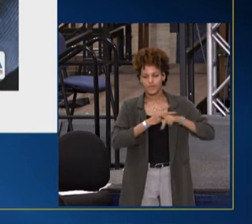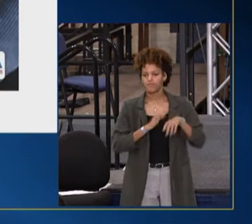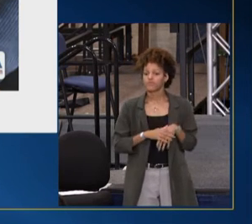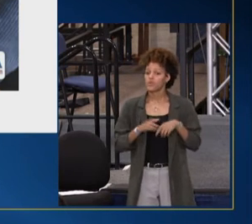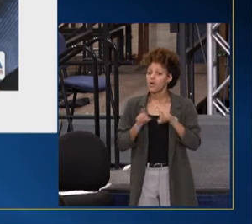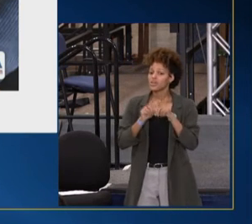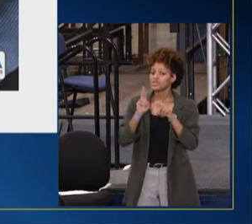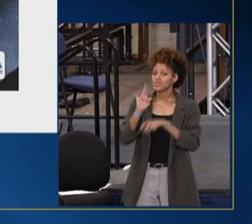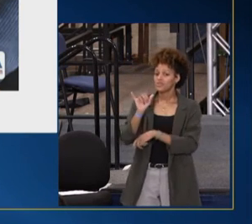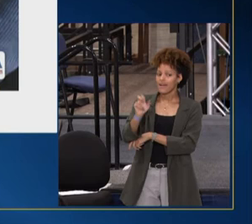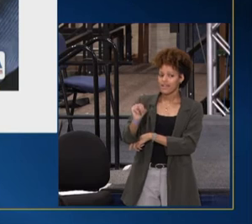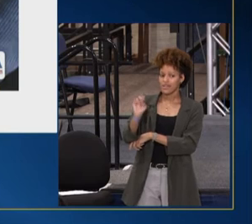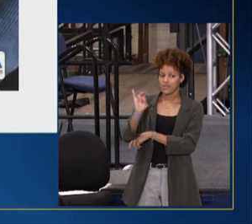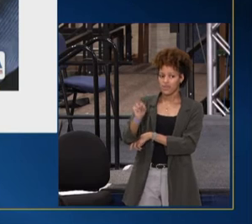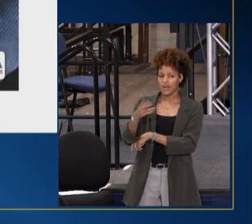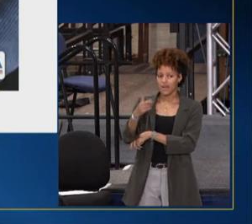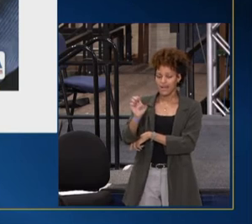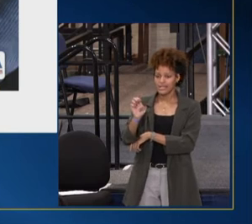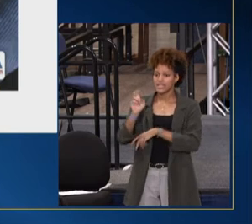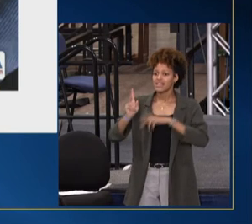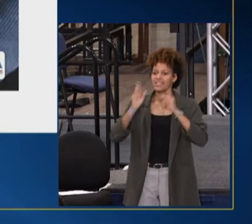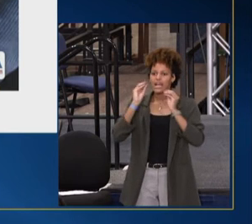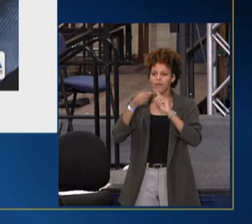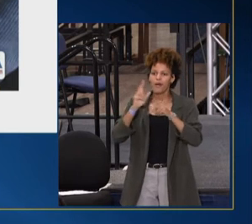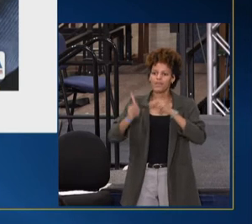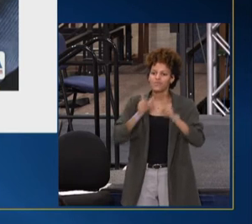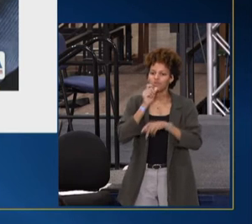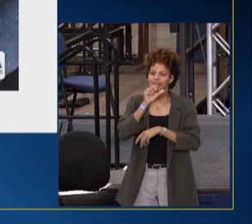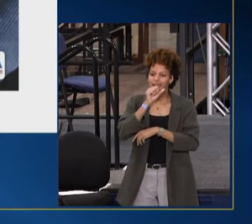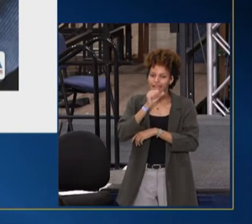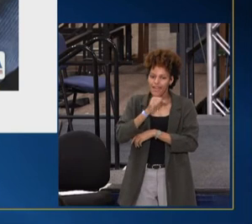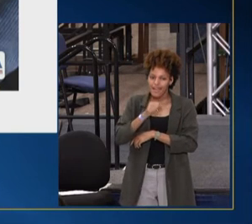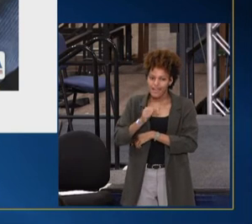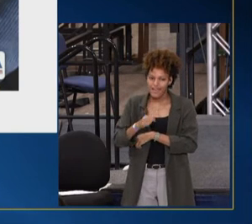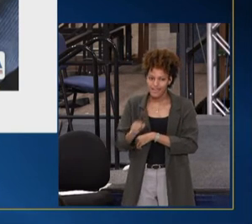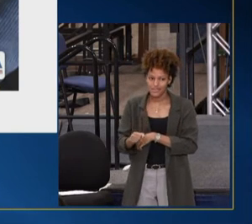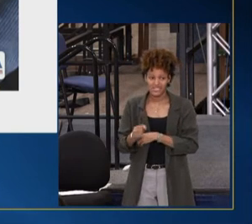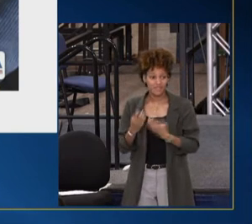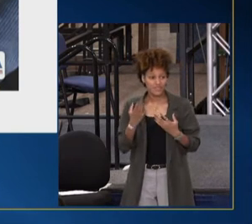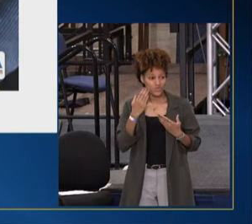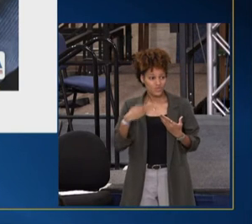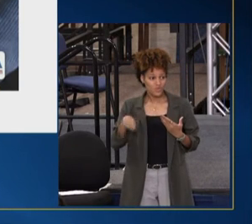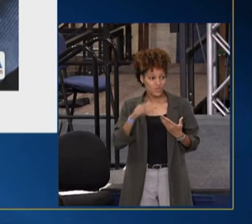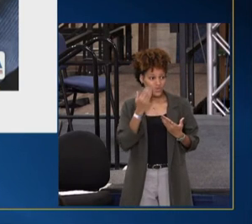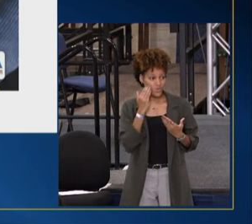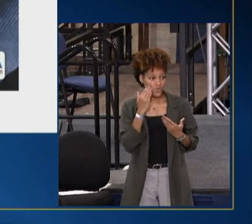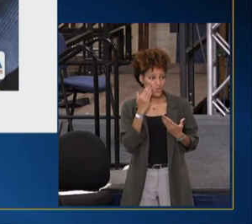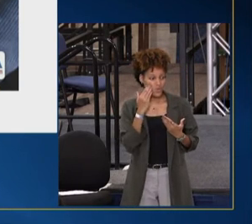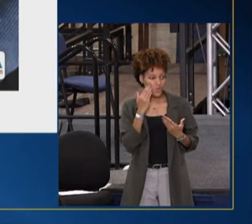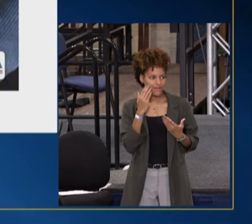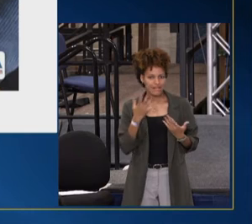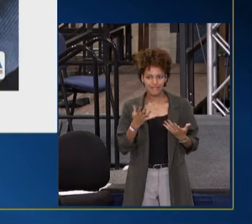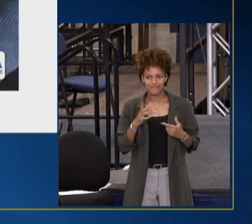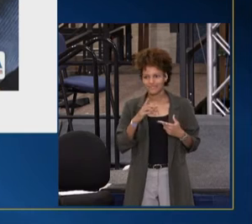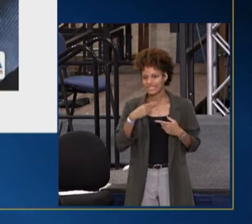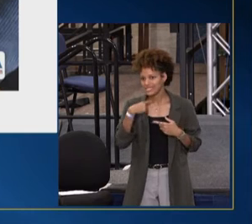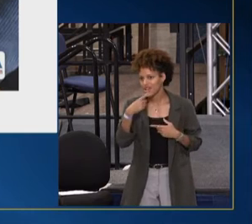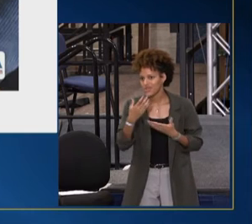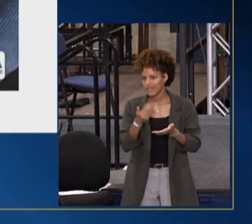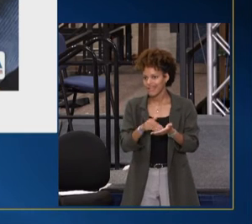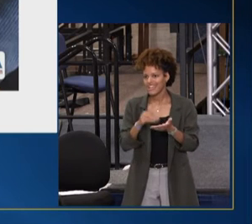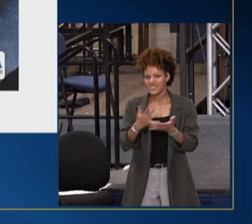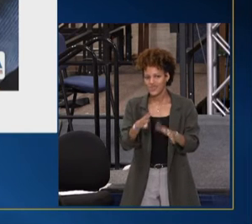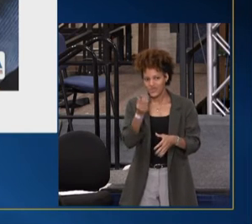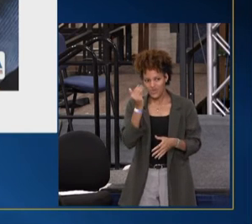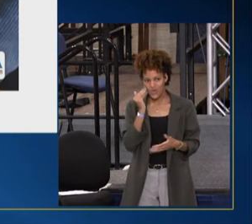about individuals who are aging. As many of you know, I feel like I'm telling you things that you all could tell me, and I've